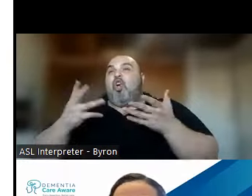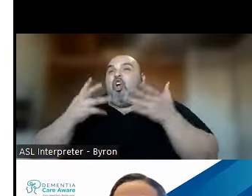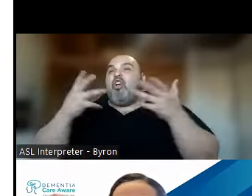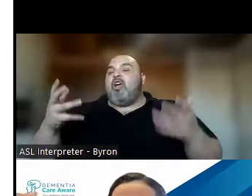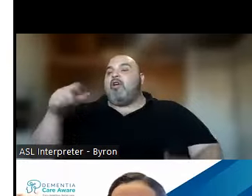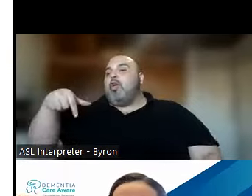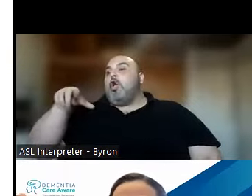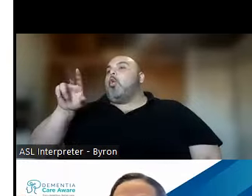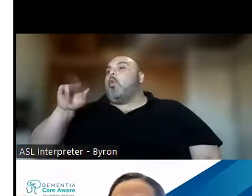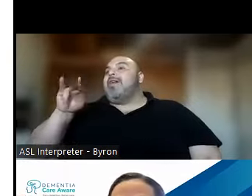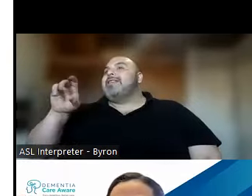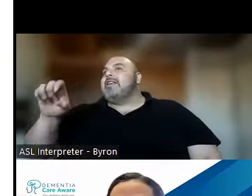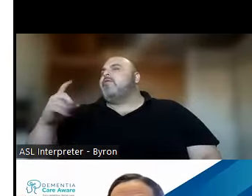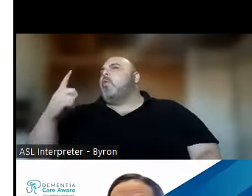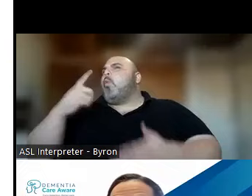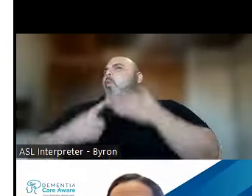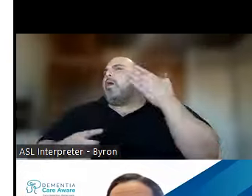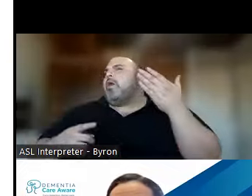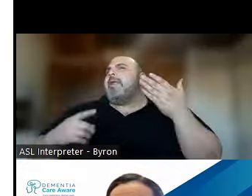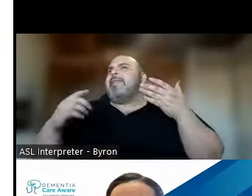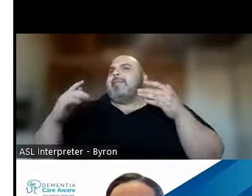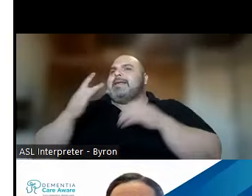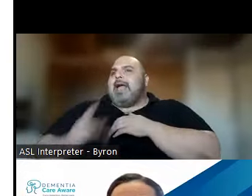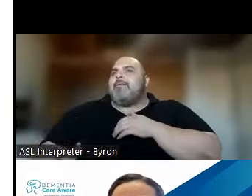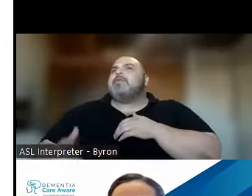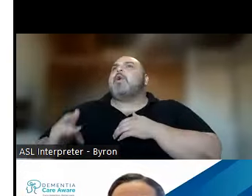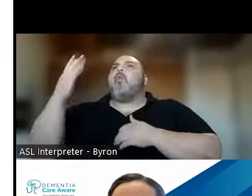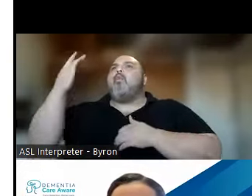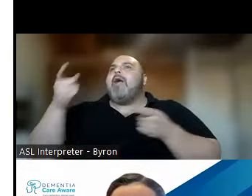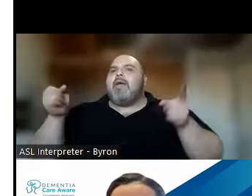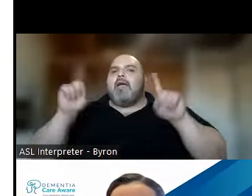qualitative about what those gaps are and why they happen.